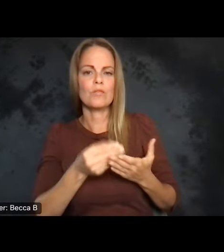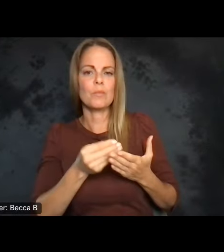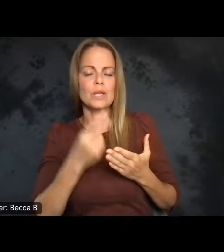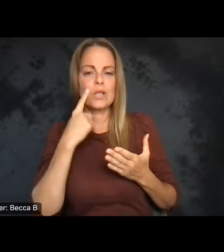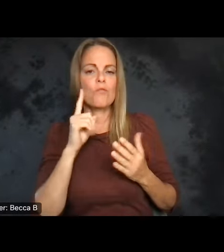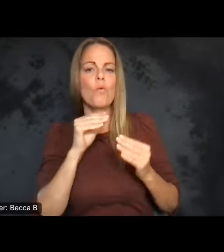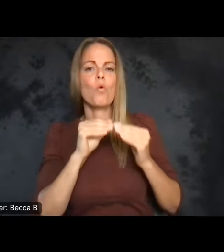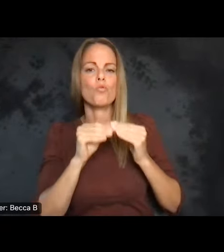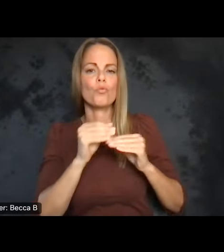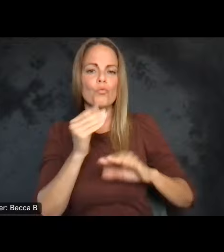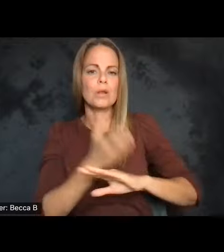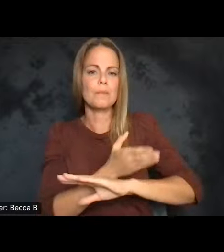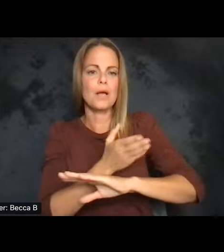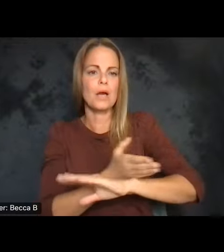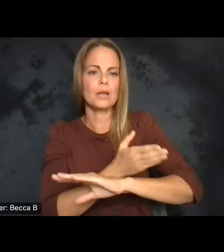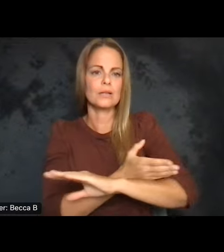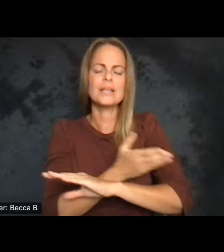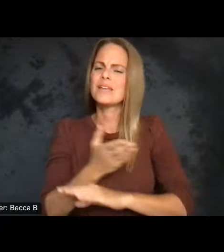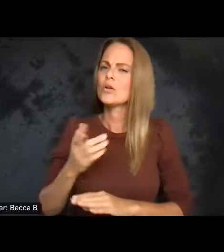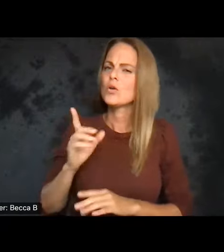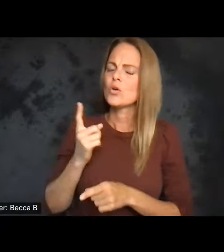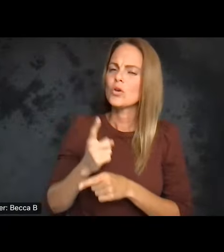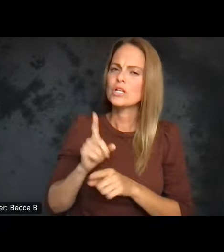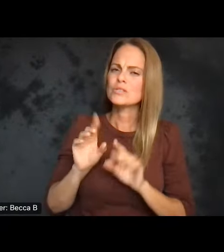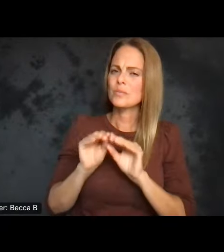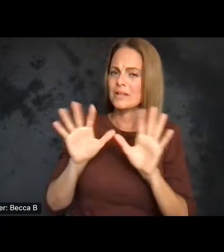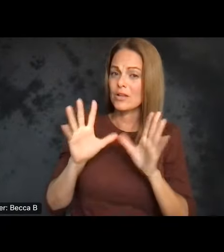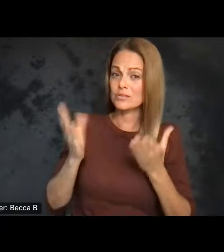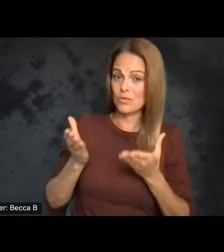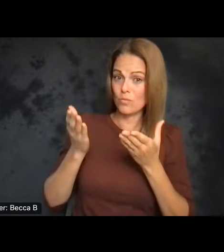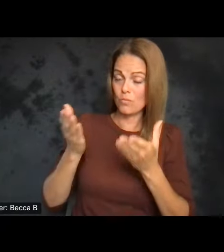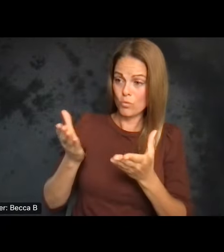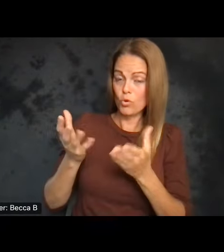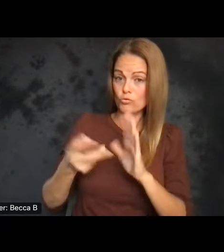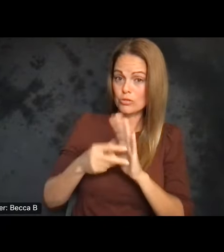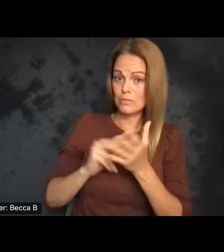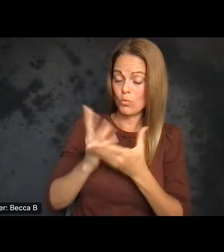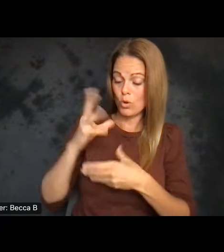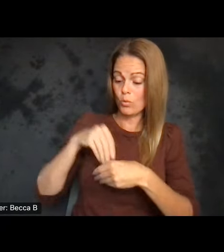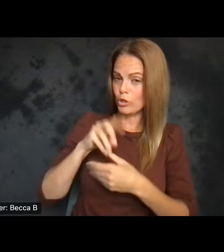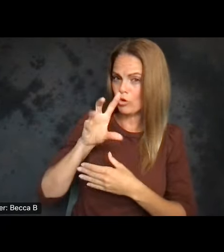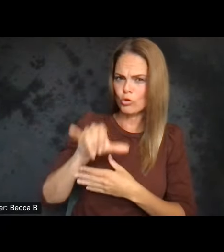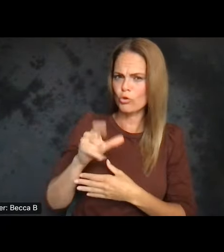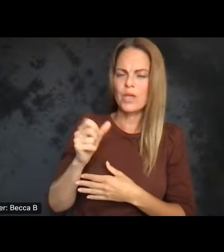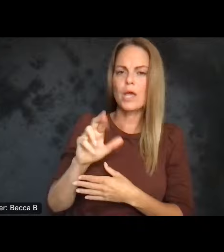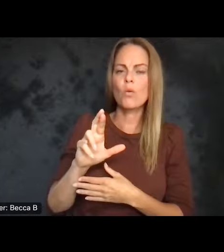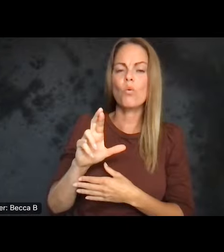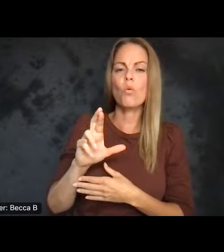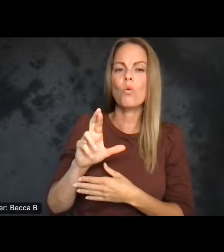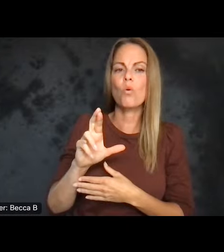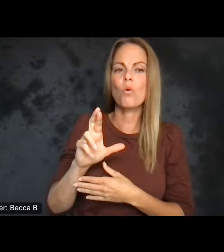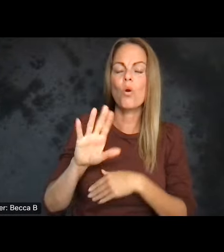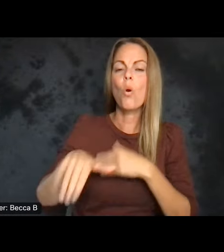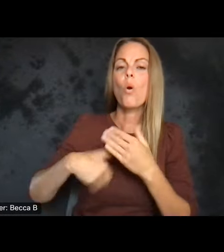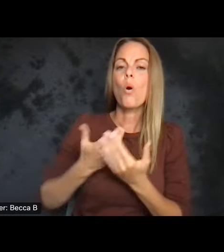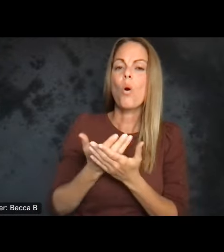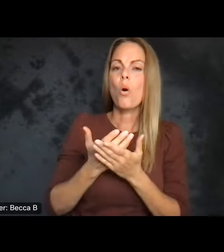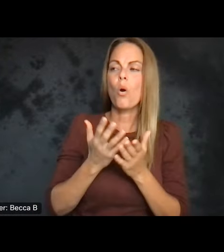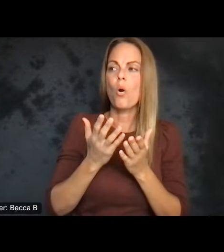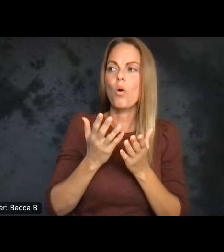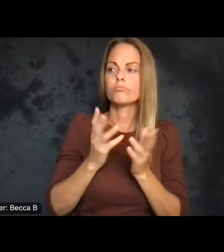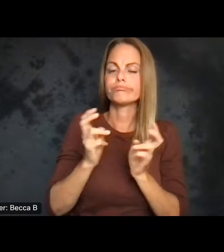I'm just saying, is the motion saying that we're going to include that, or it just takes all the issues pertaining to